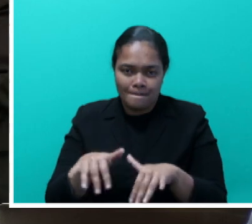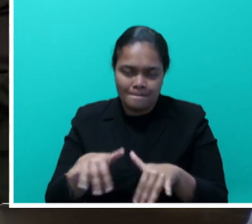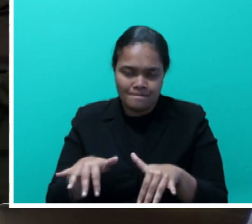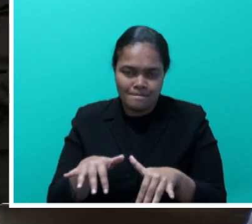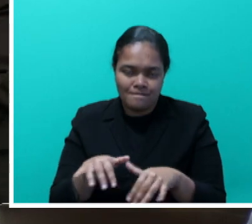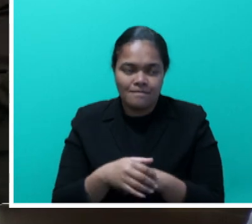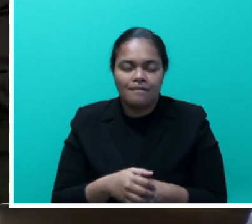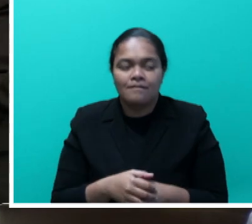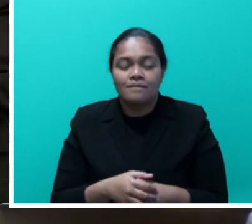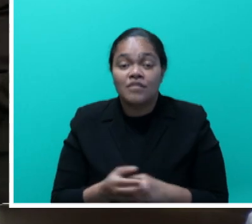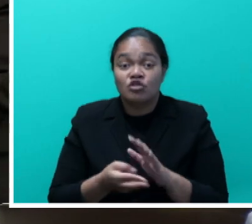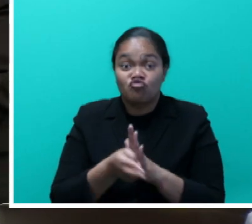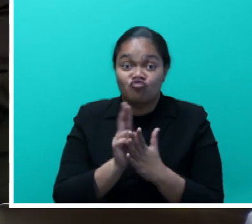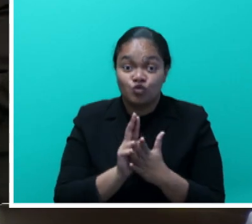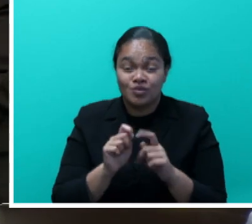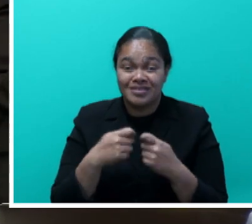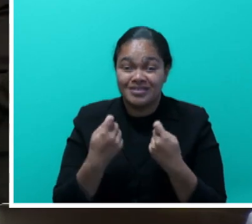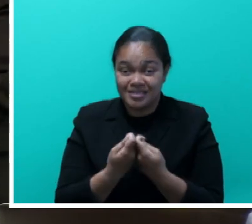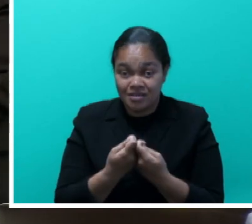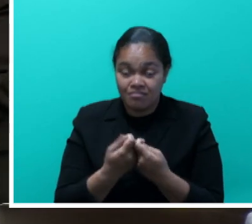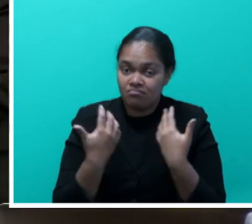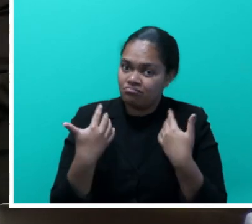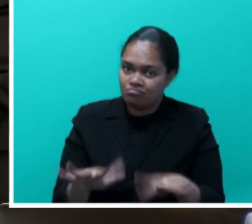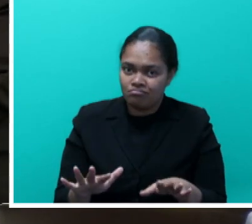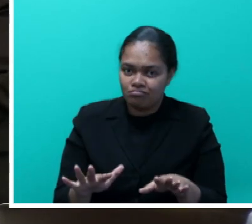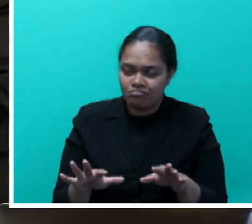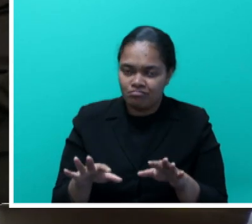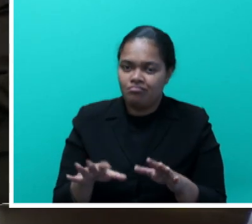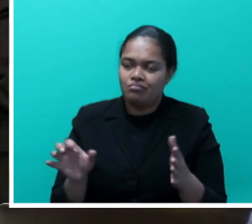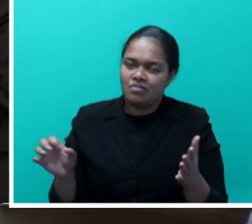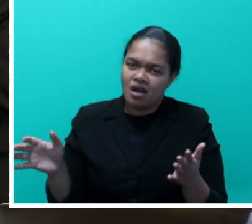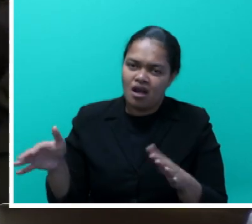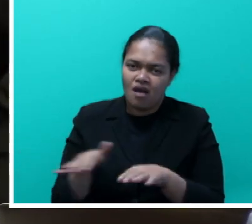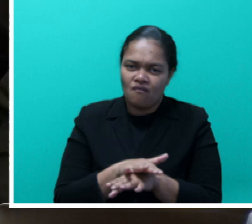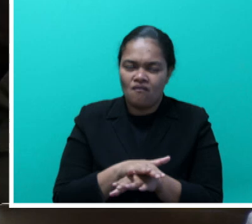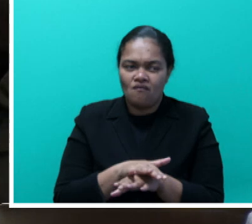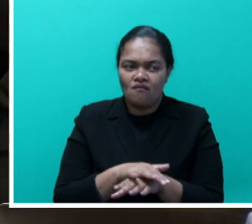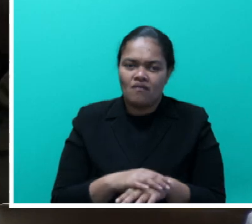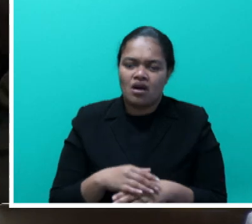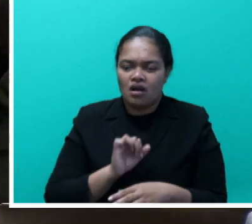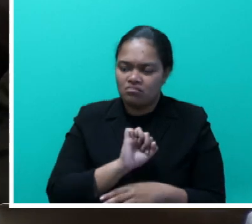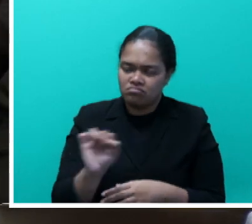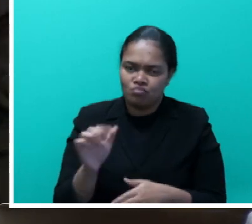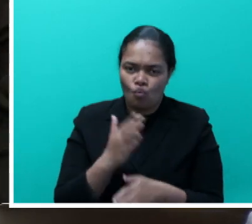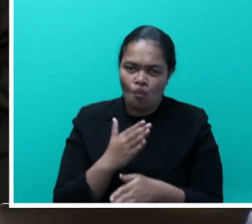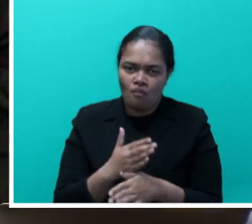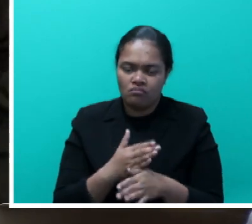The review team has covered sufficient ground in its work.